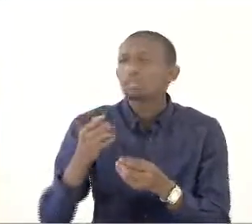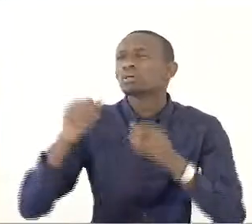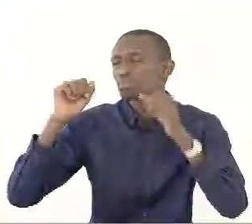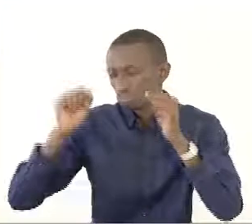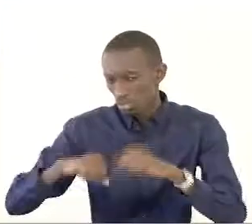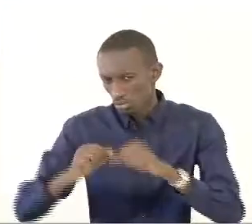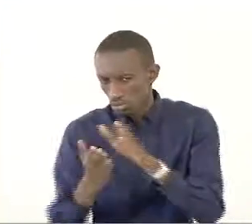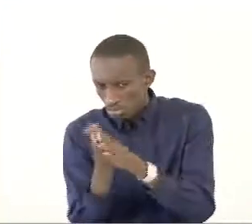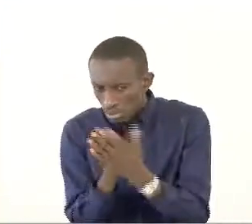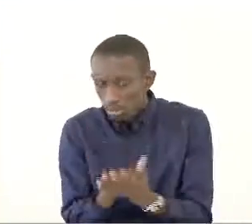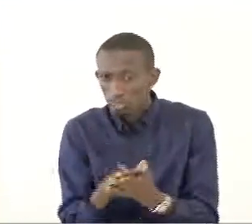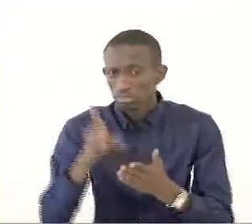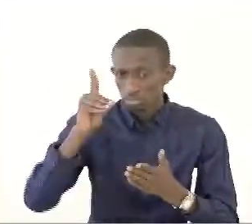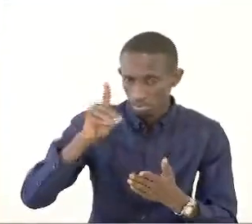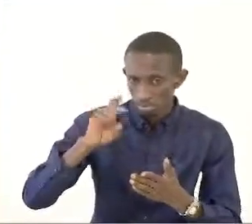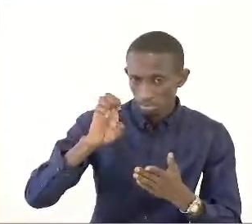decay.